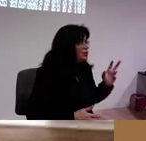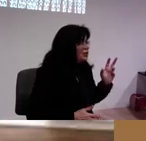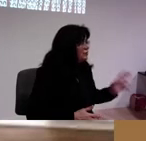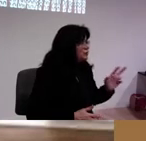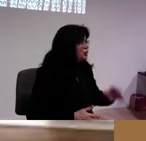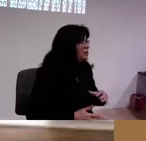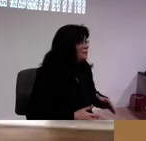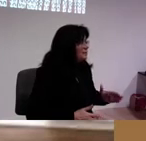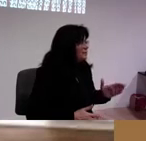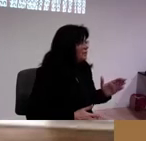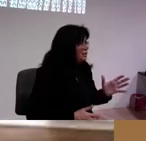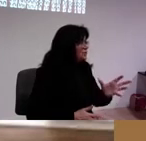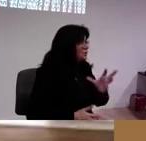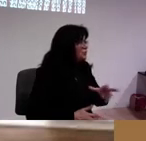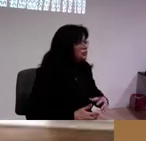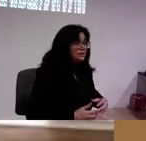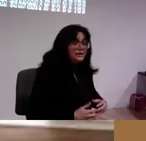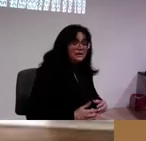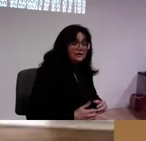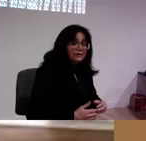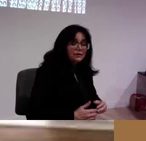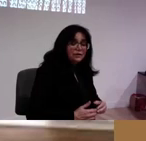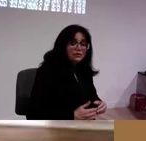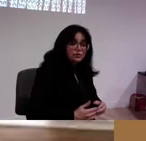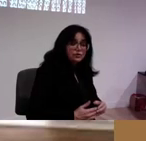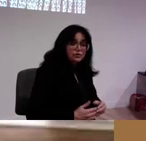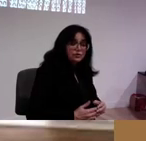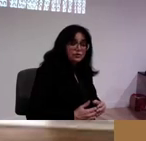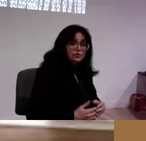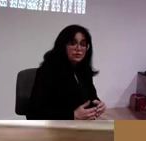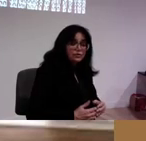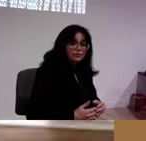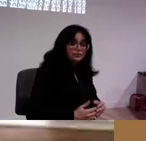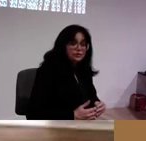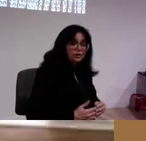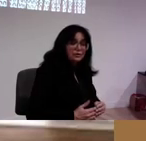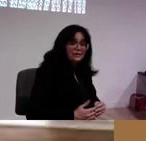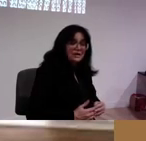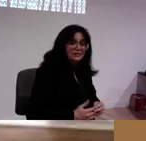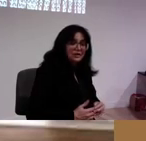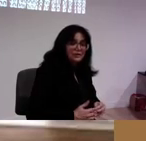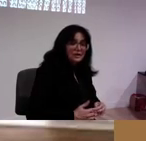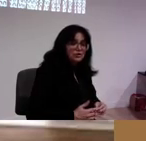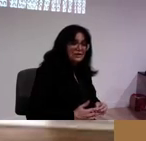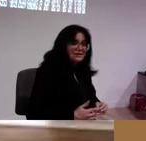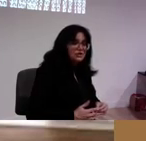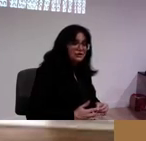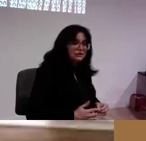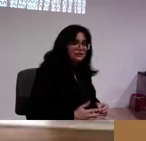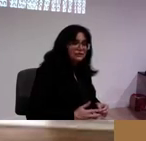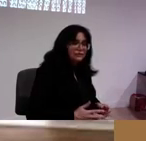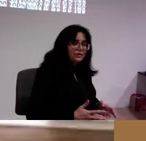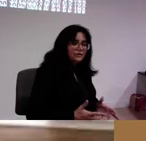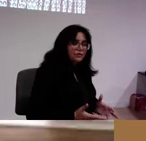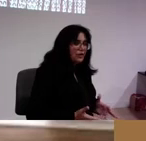And over time, I had the opportunity to slowly, I think,